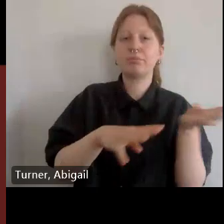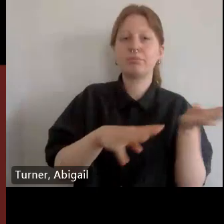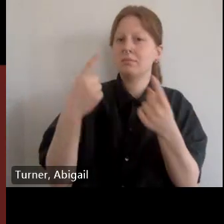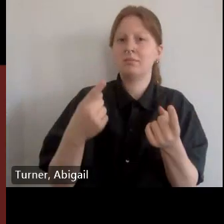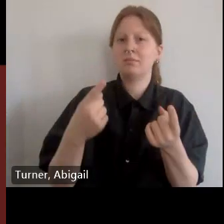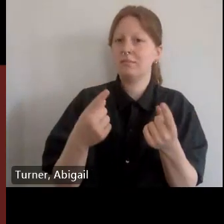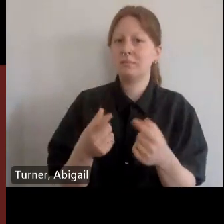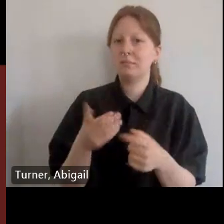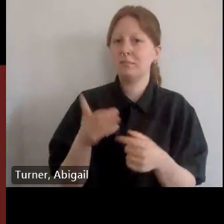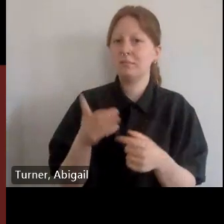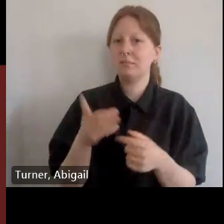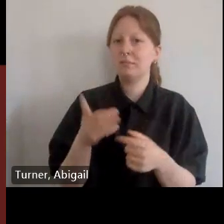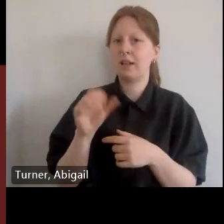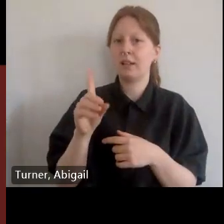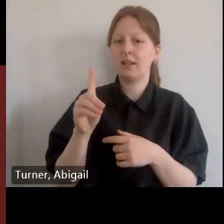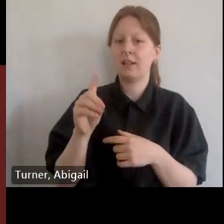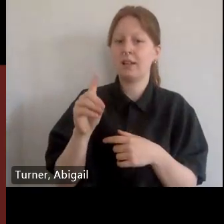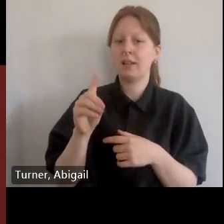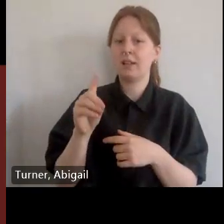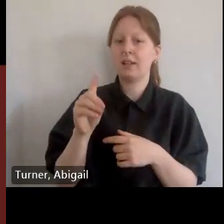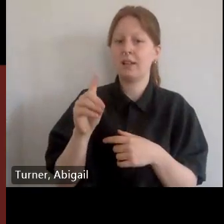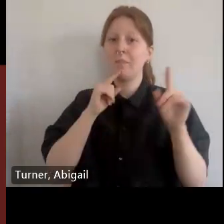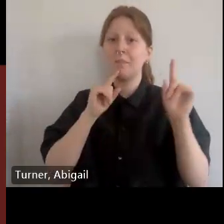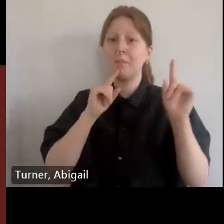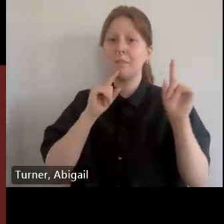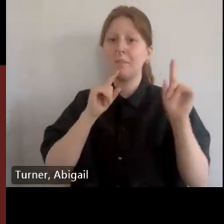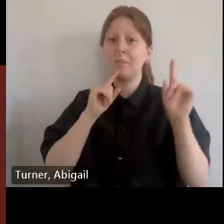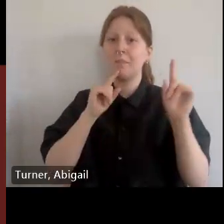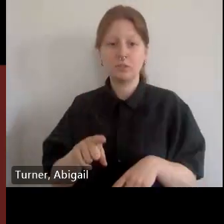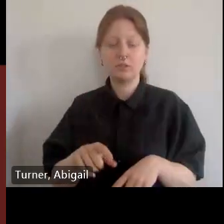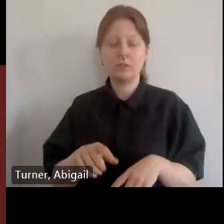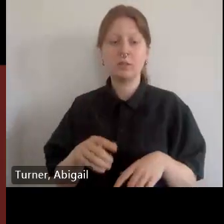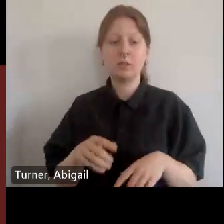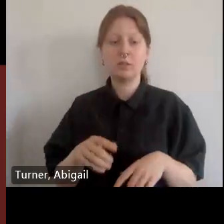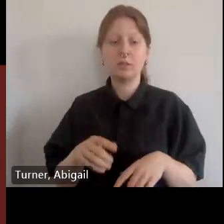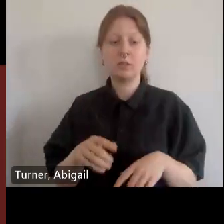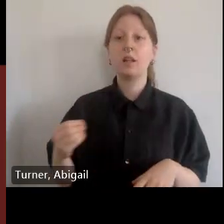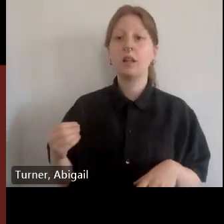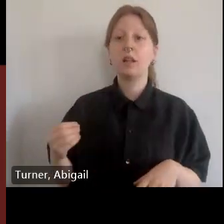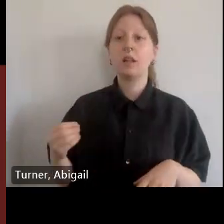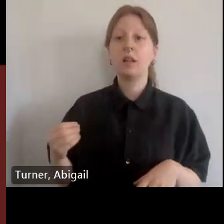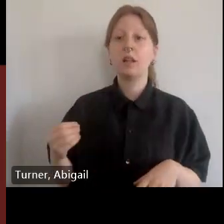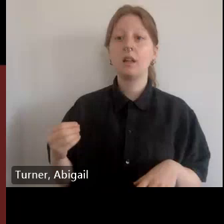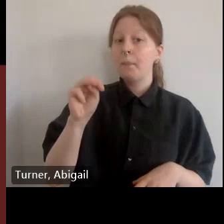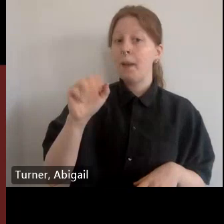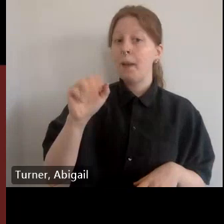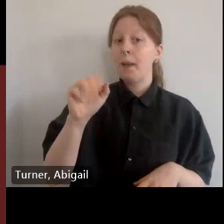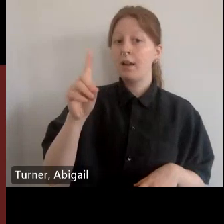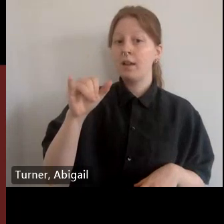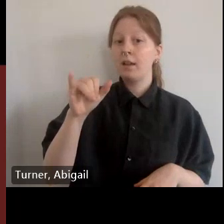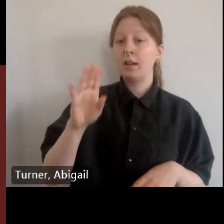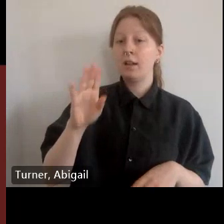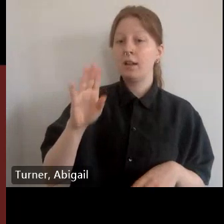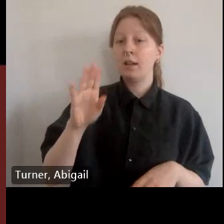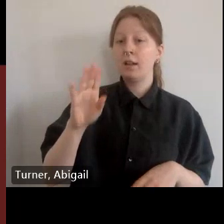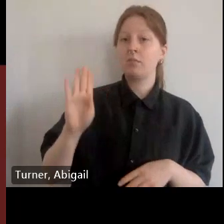Hopefully I And answered that person's question. Maddie has her hand raised. You want to ask your